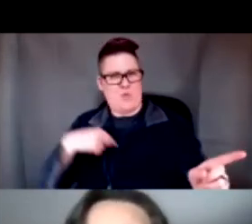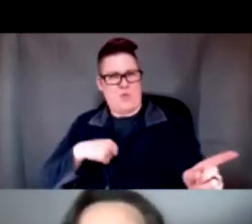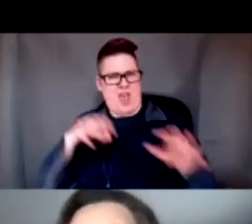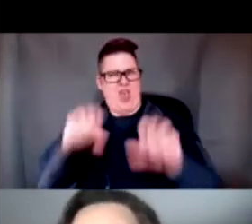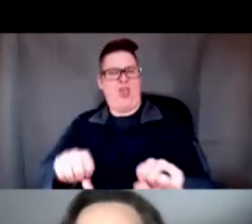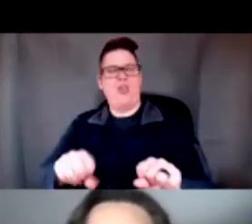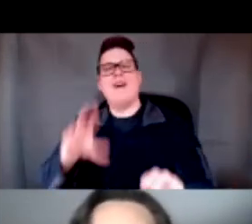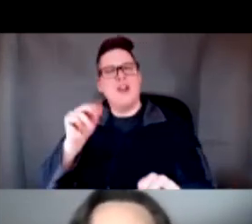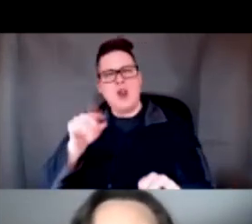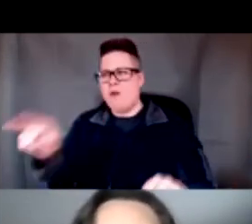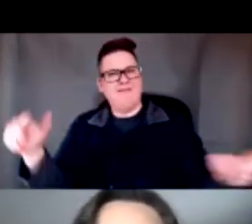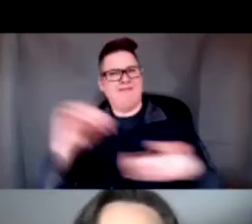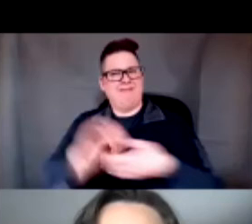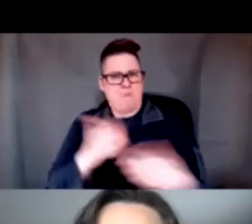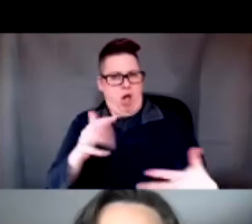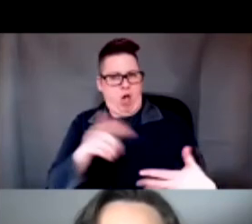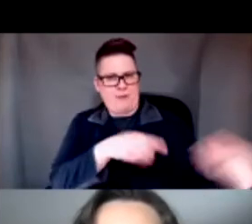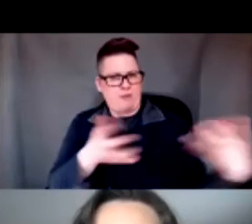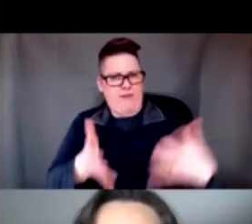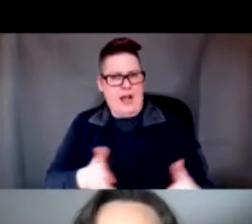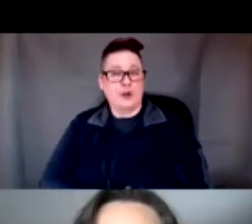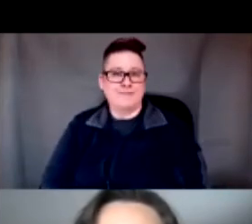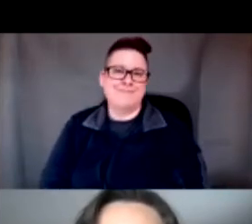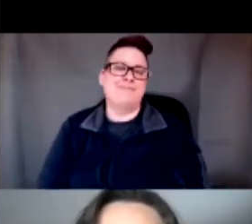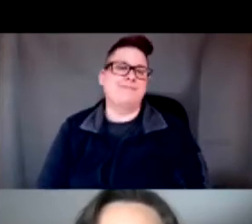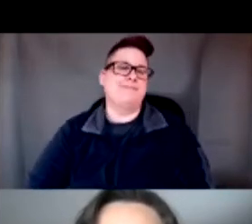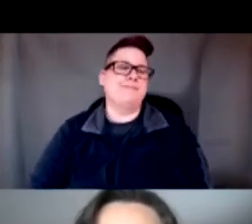promote collaboration with existing providers. Next slide.